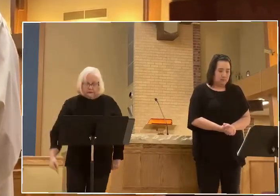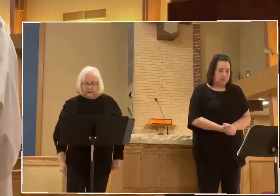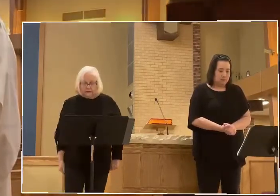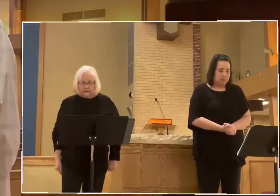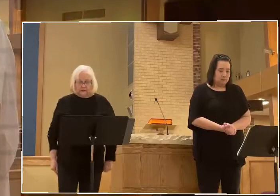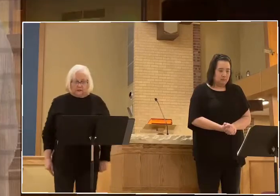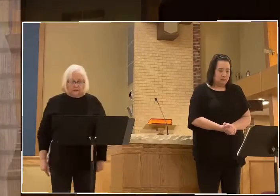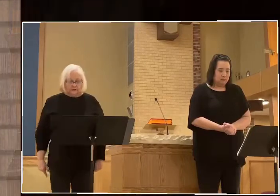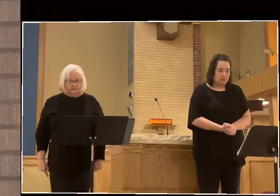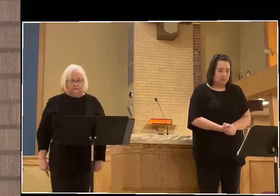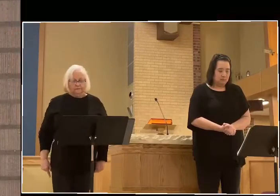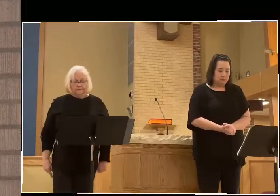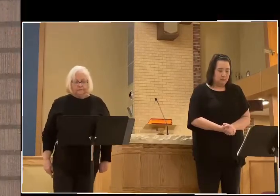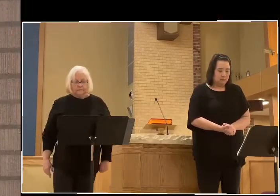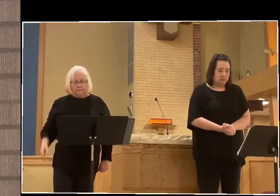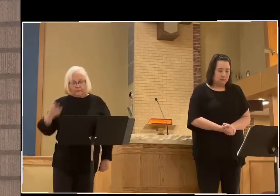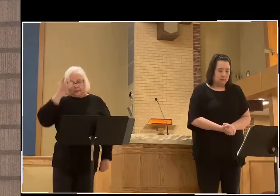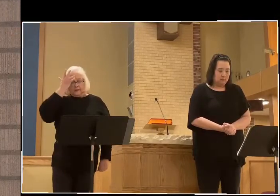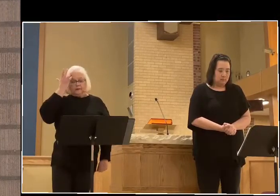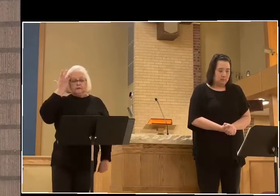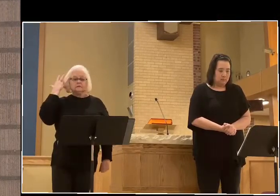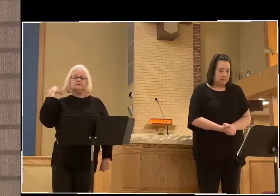pierced.